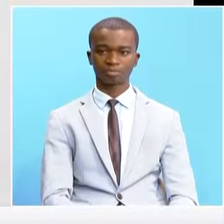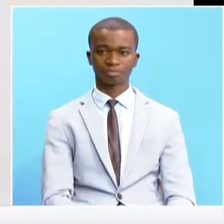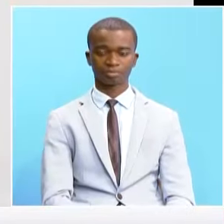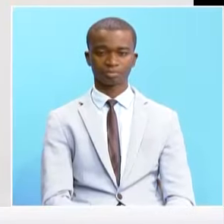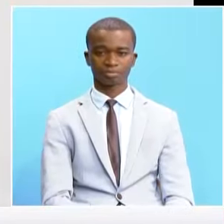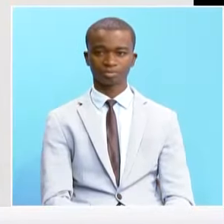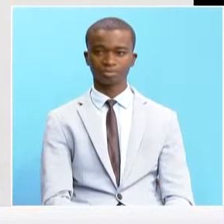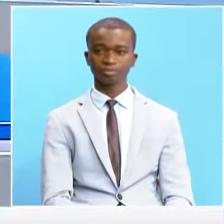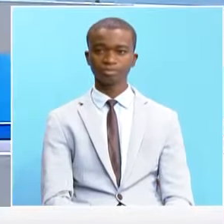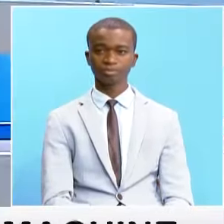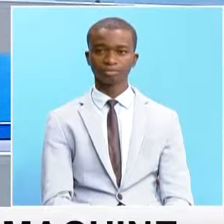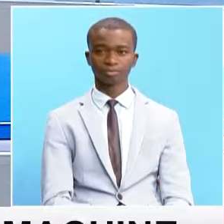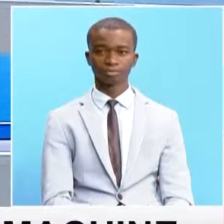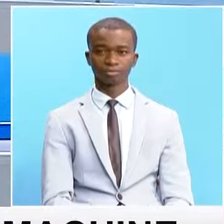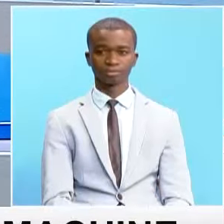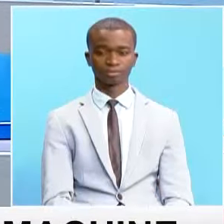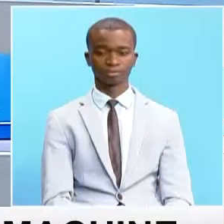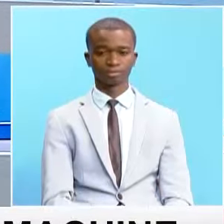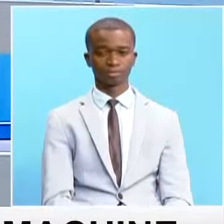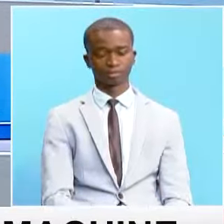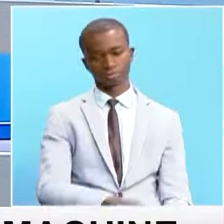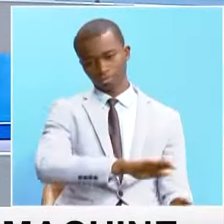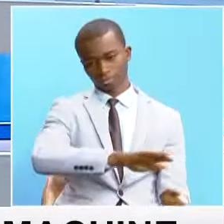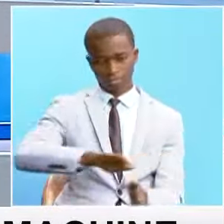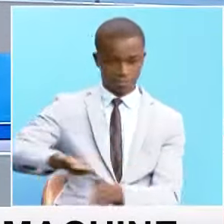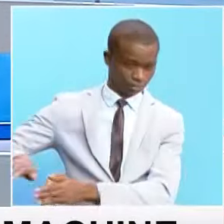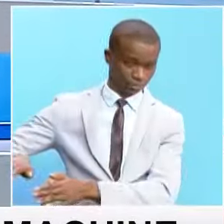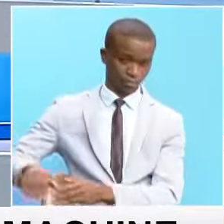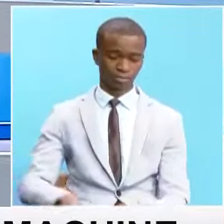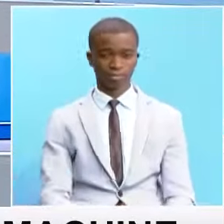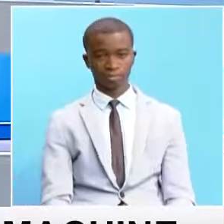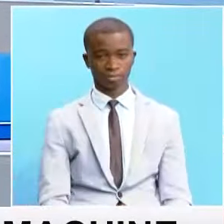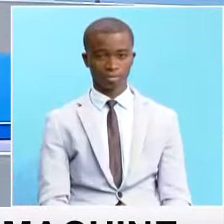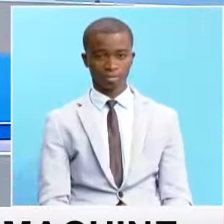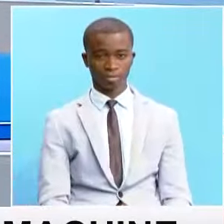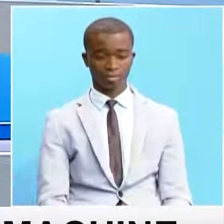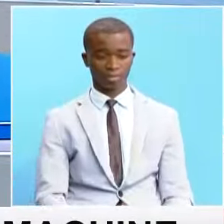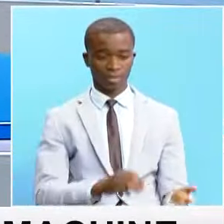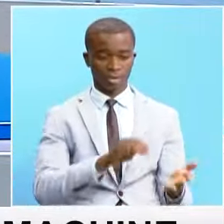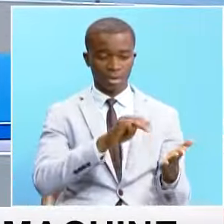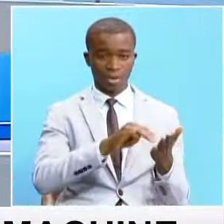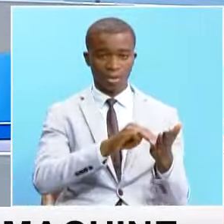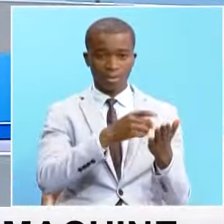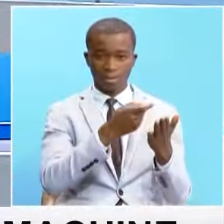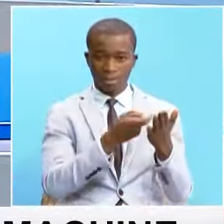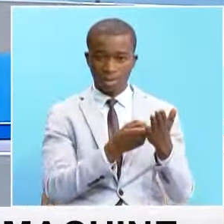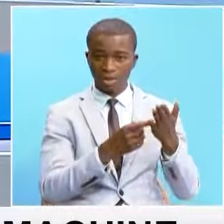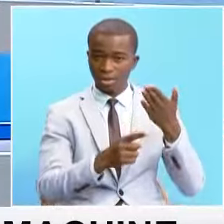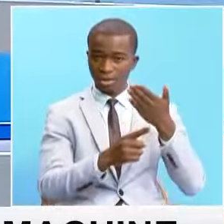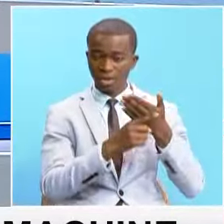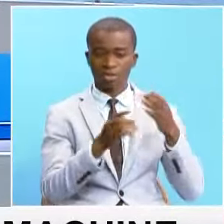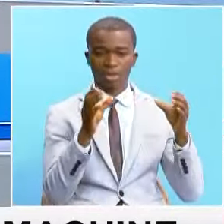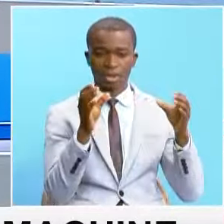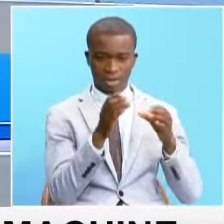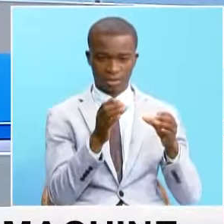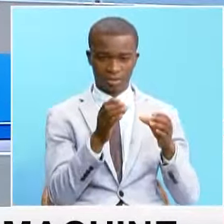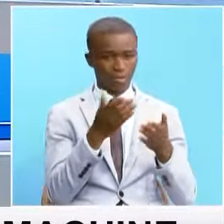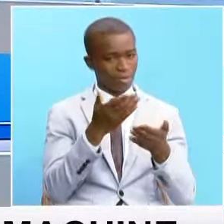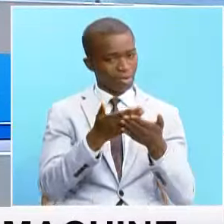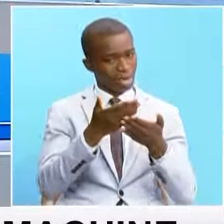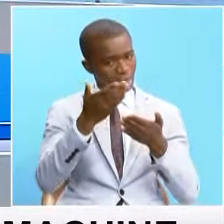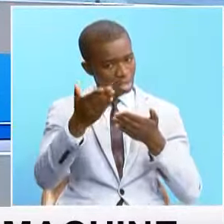Swakopmund, Namibia. One of the stories making headlines in our news, the Mansa Municipal Council has procured a set